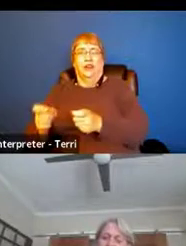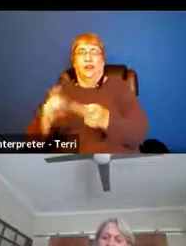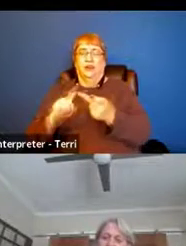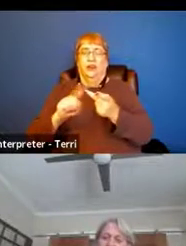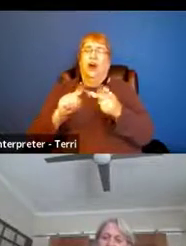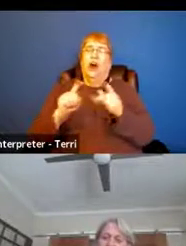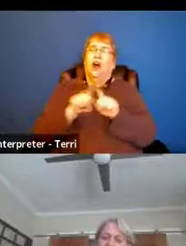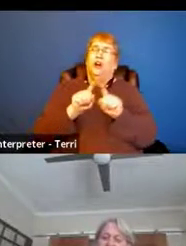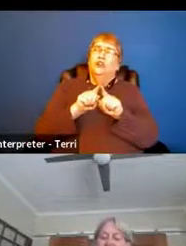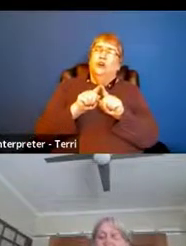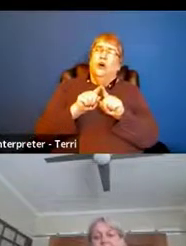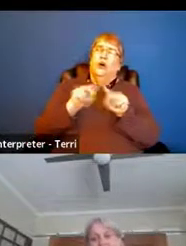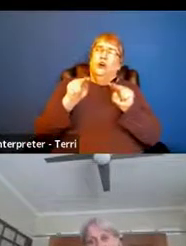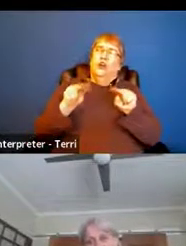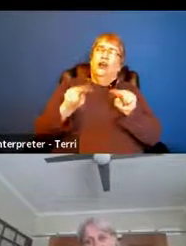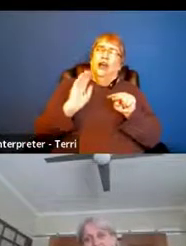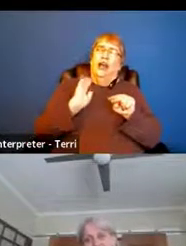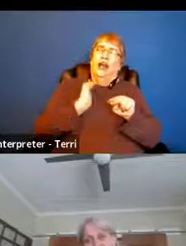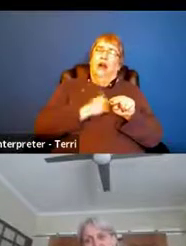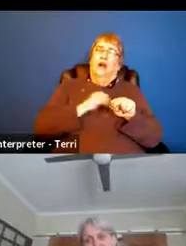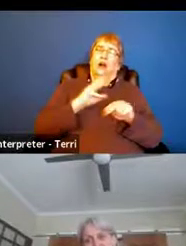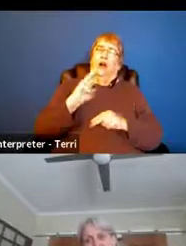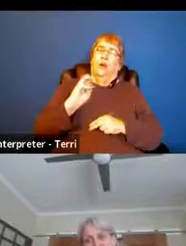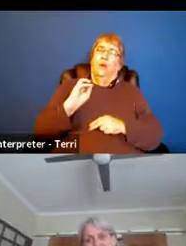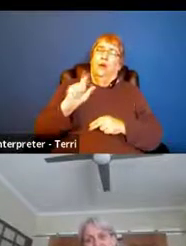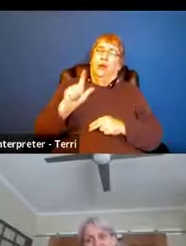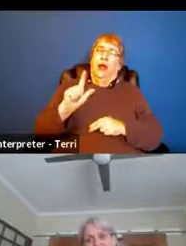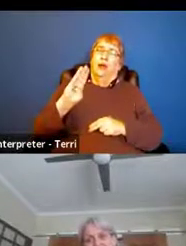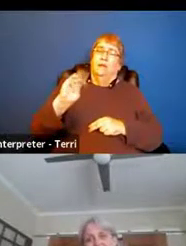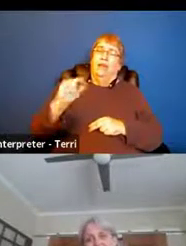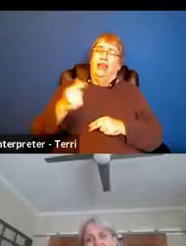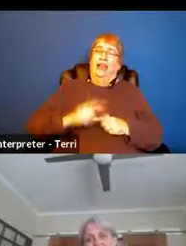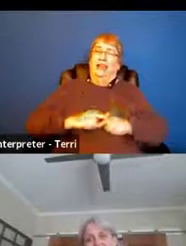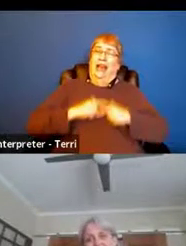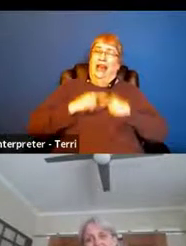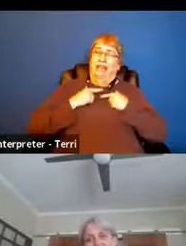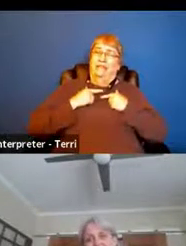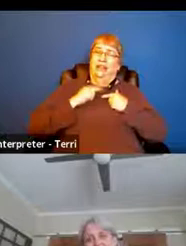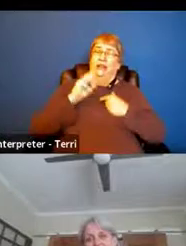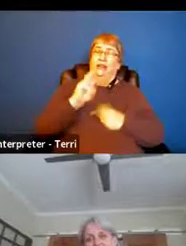a regular series. And you could go to our website,